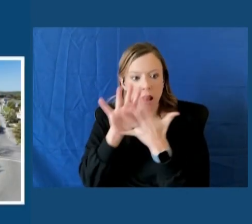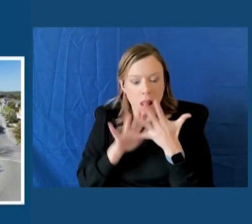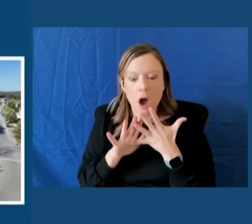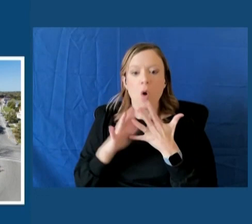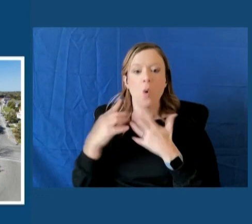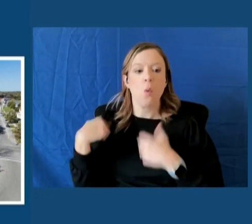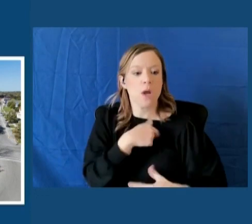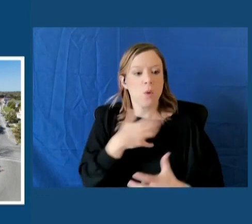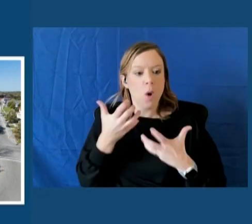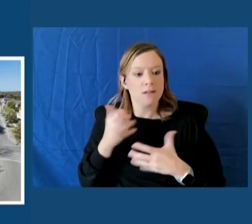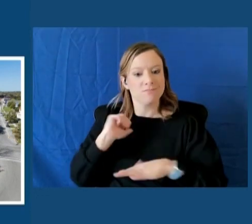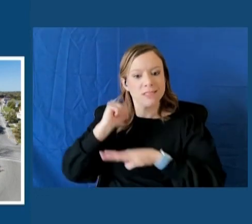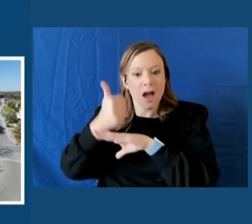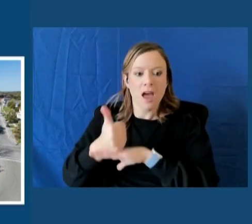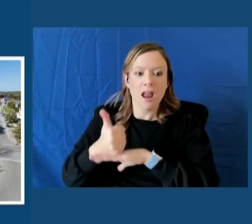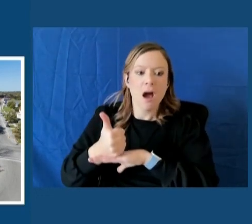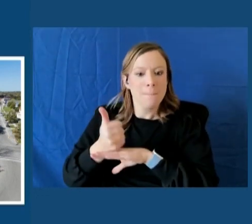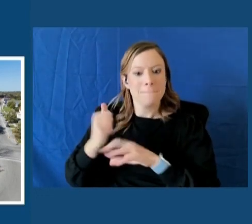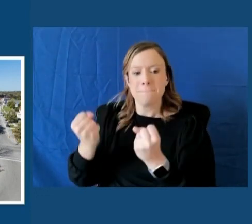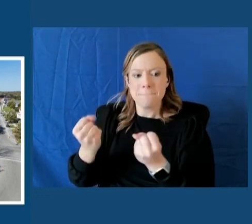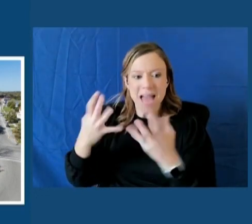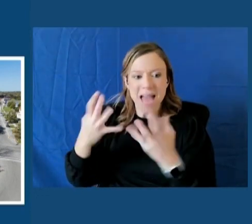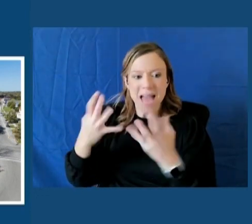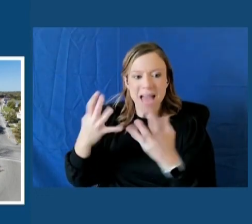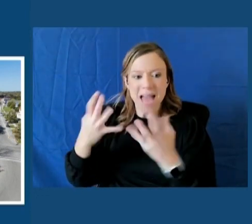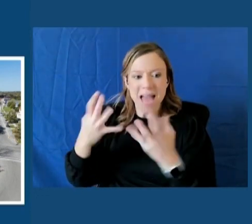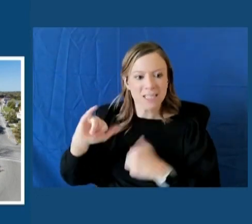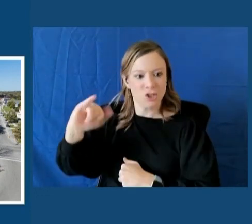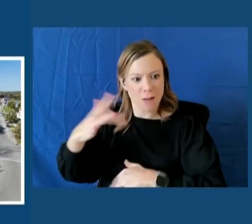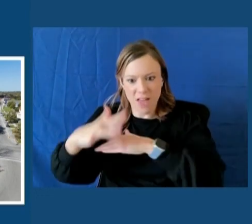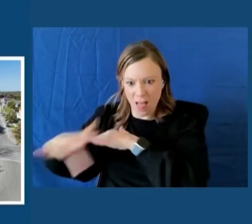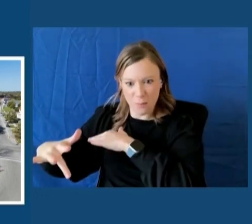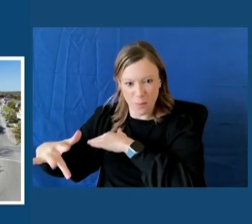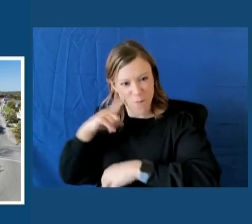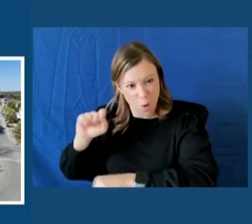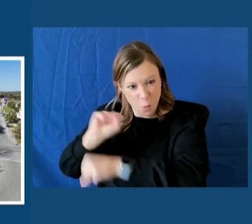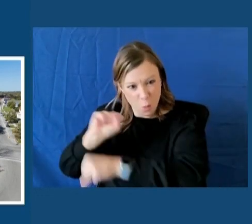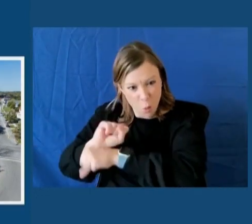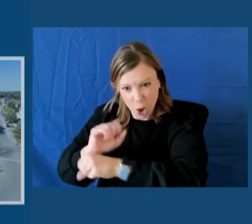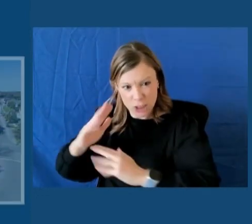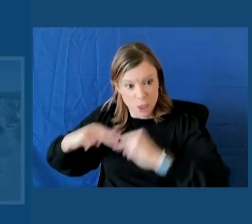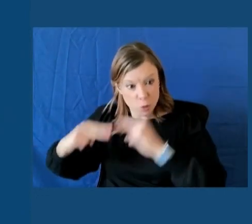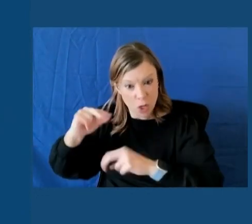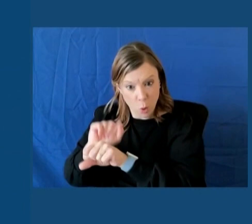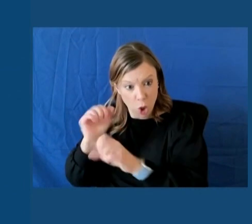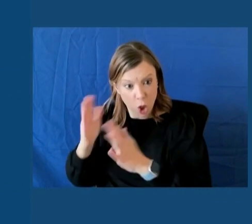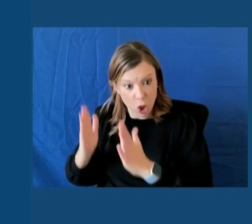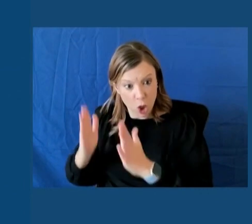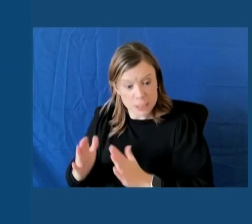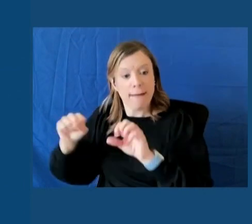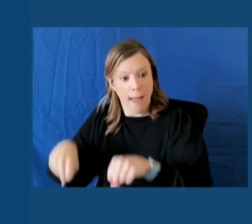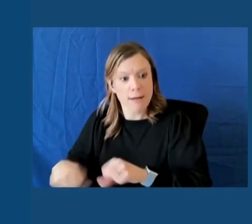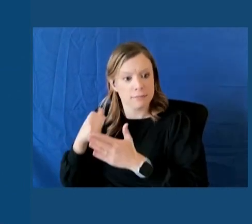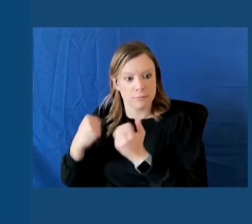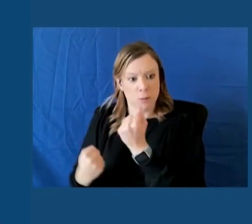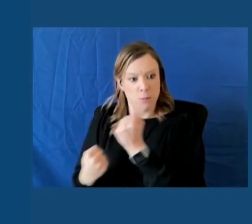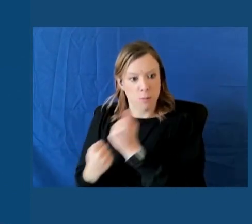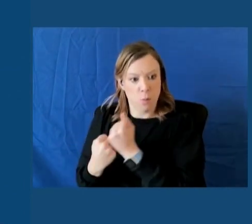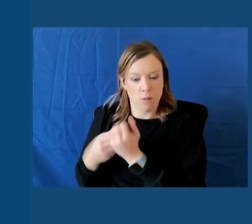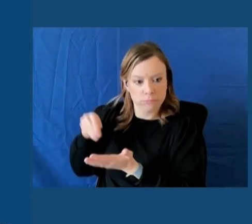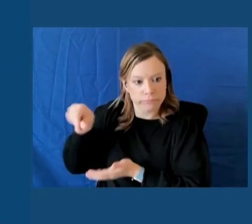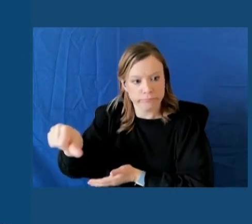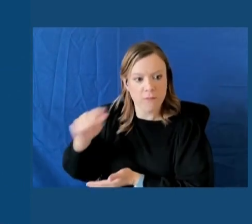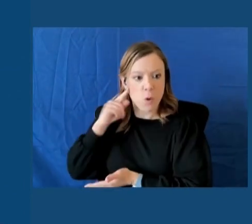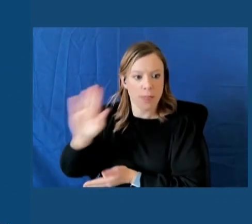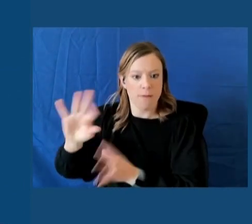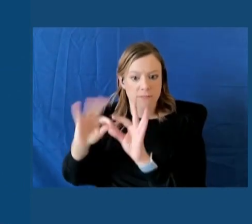of good-paying union jobs so our workers can support their families. And we'll fight for minimum wage